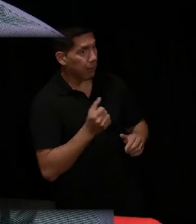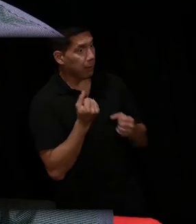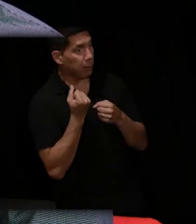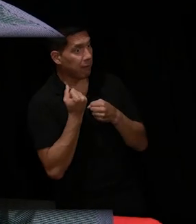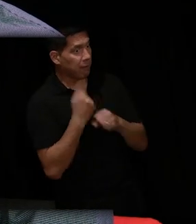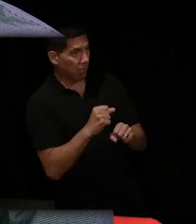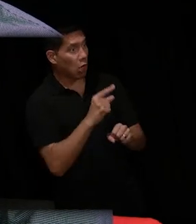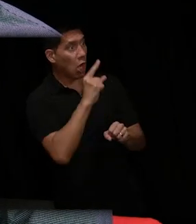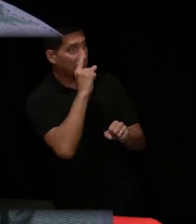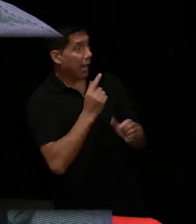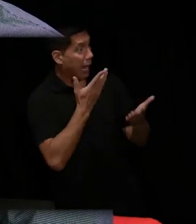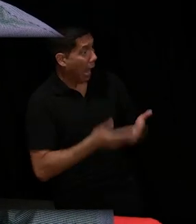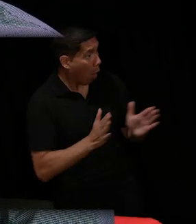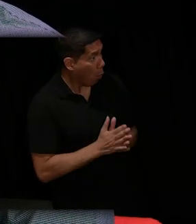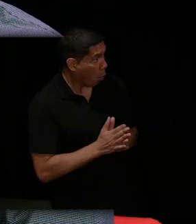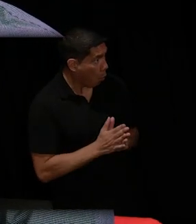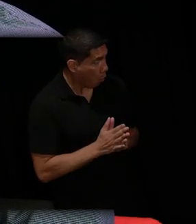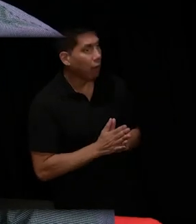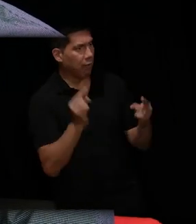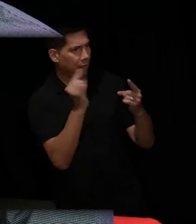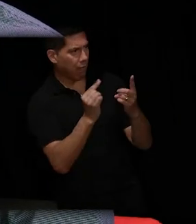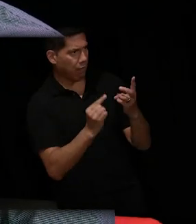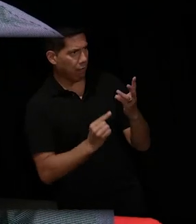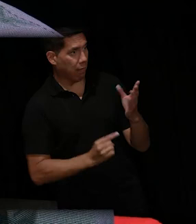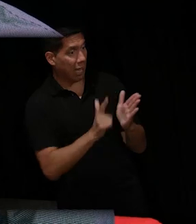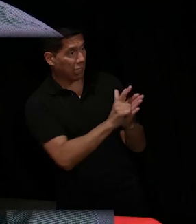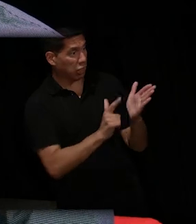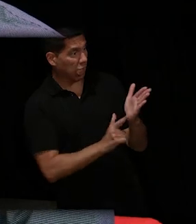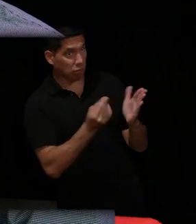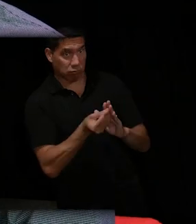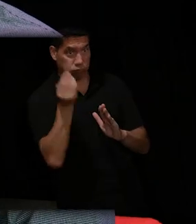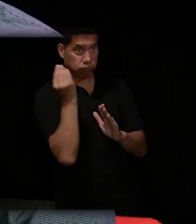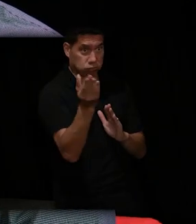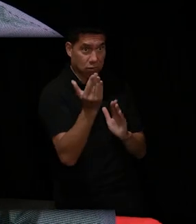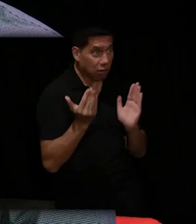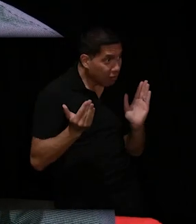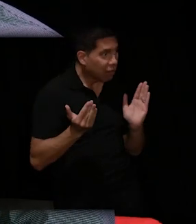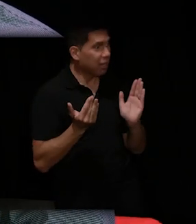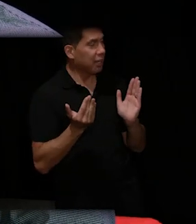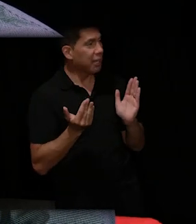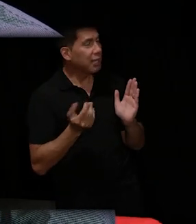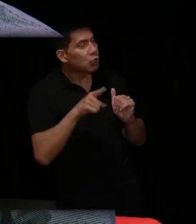can do. I'm sending up legislation to the Hill, or this or that. And he was